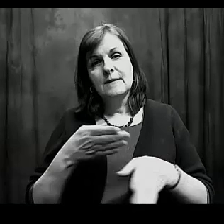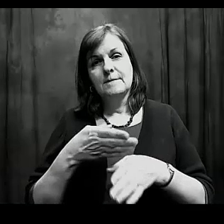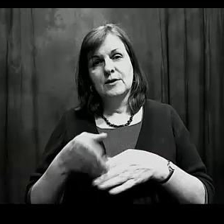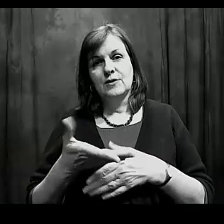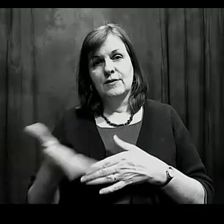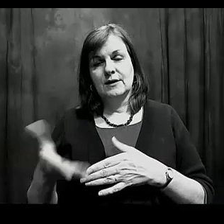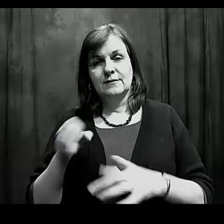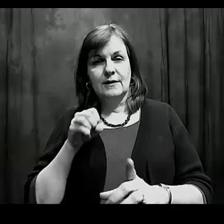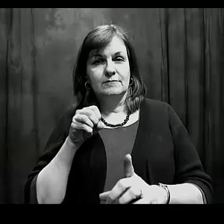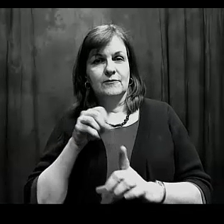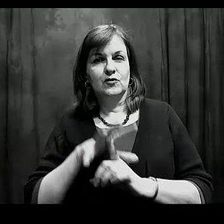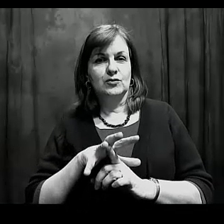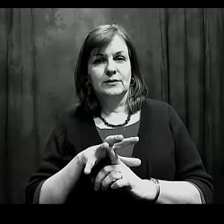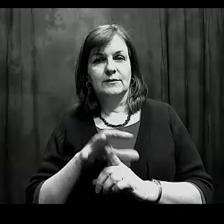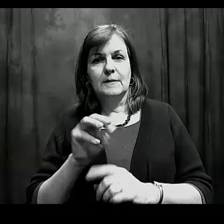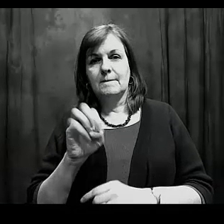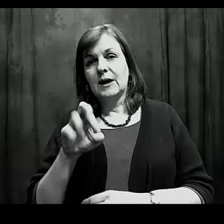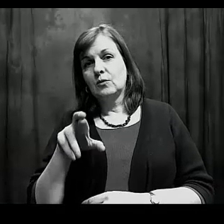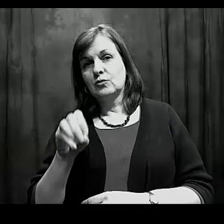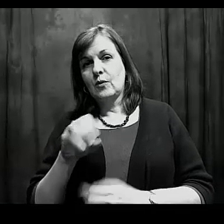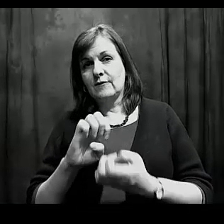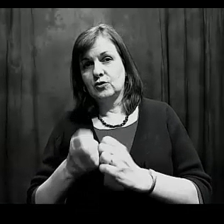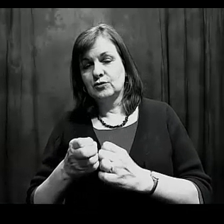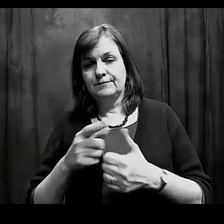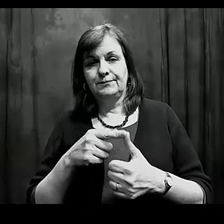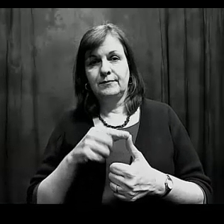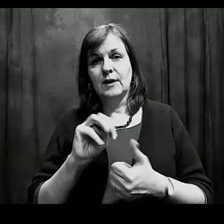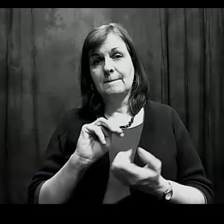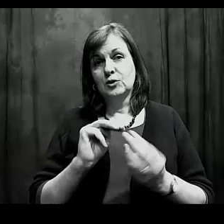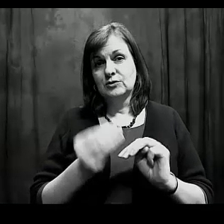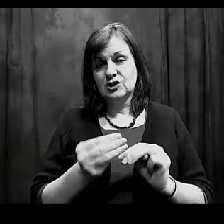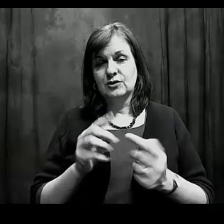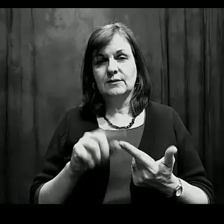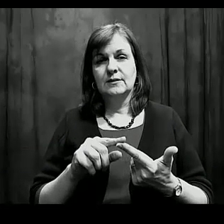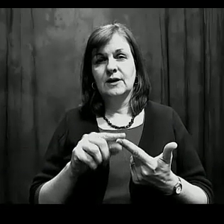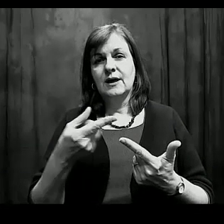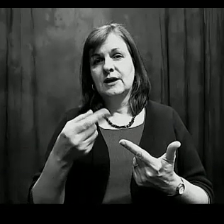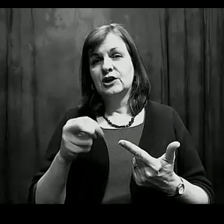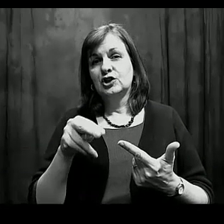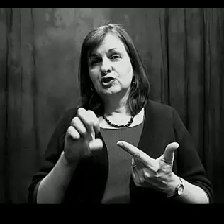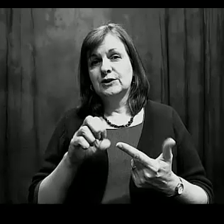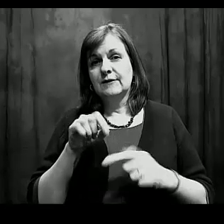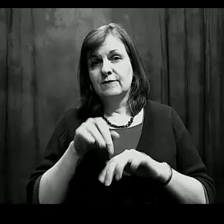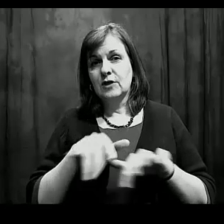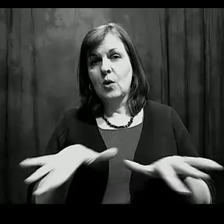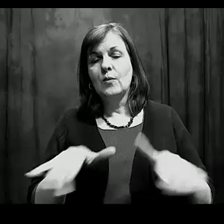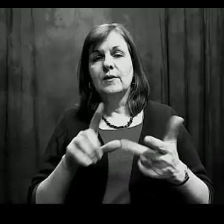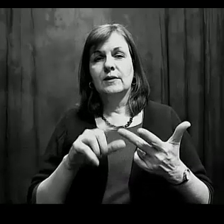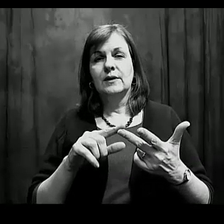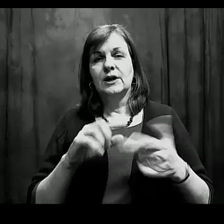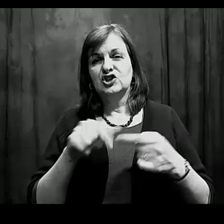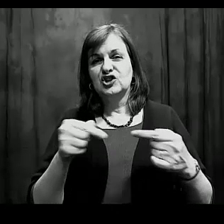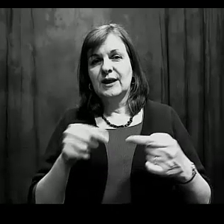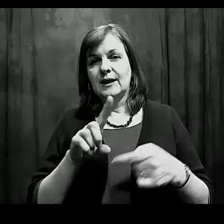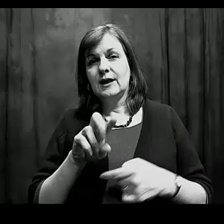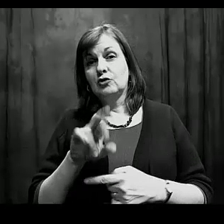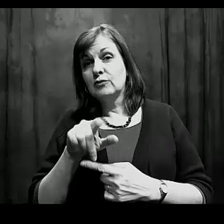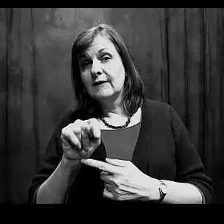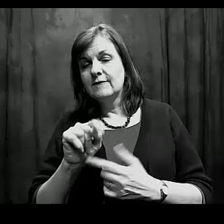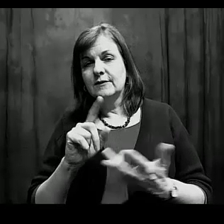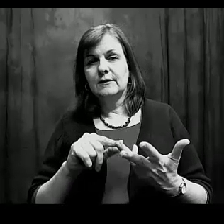There are five major things that work on microevolution: mutations, gene flow, genetic